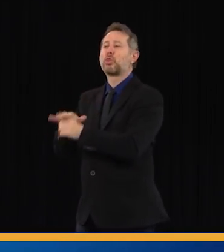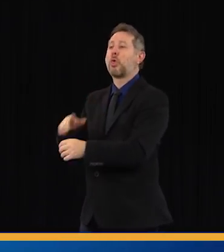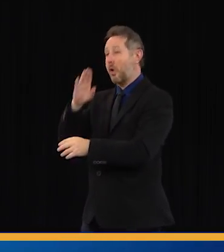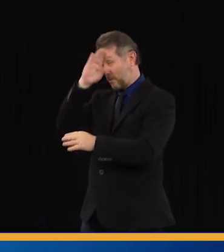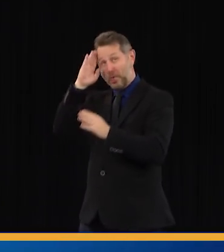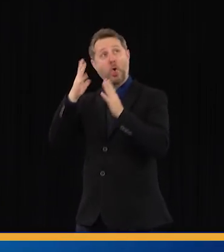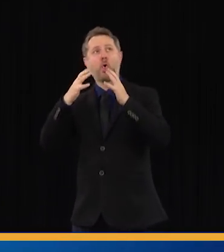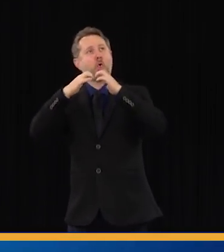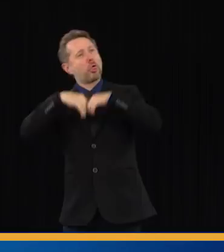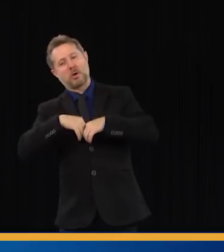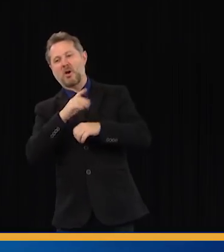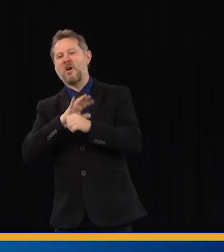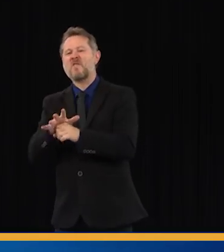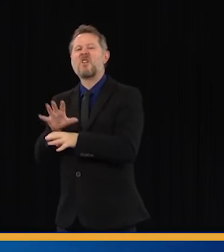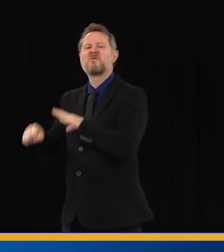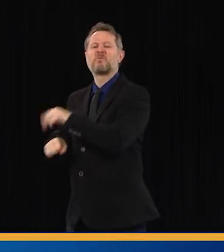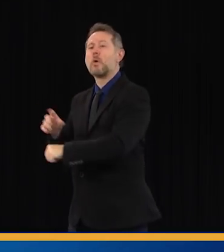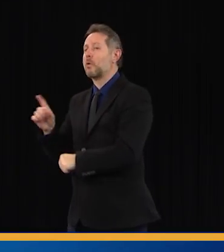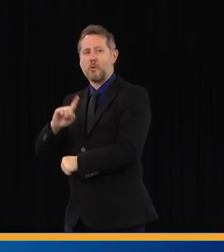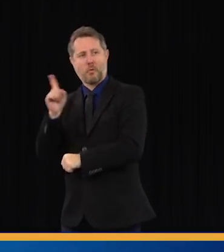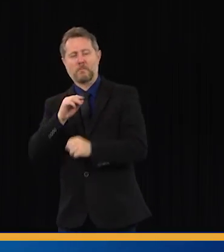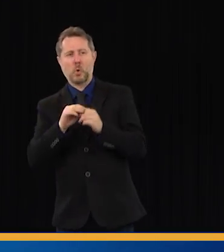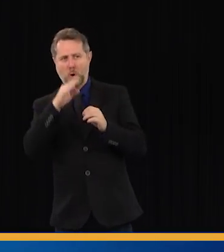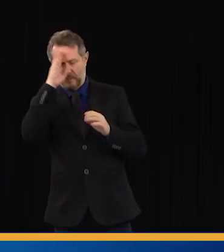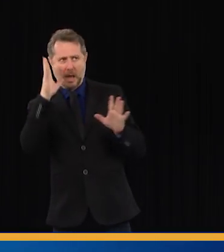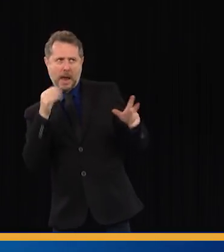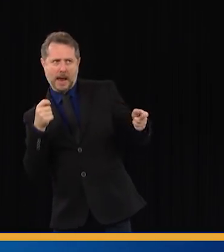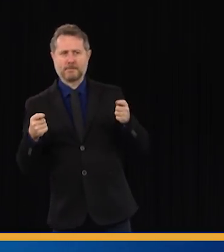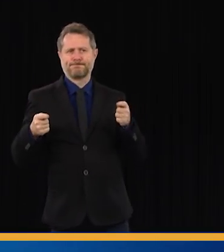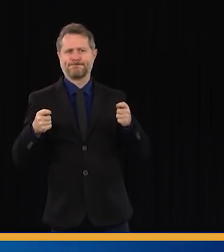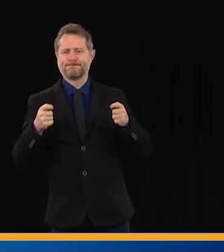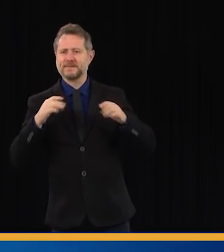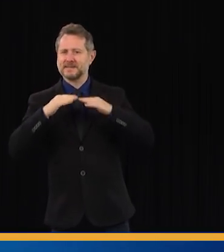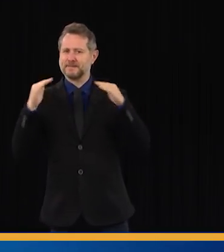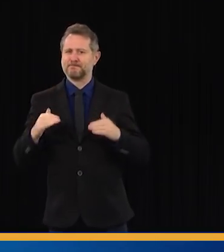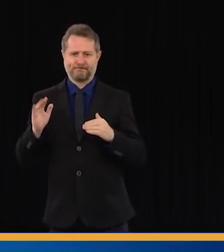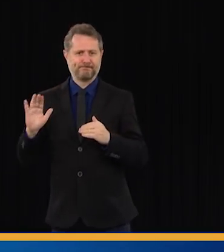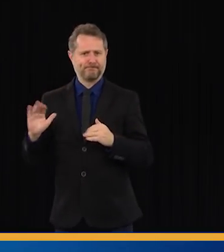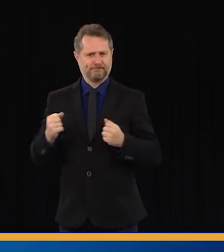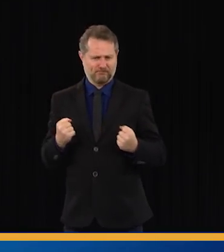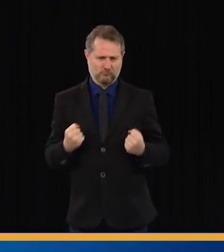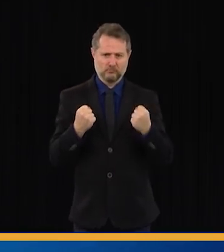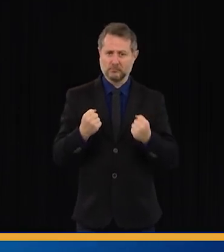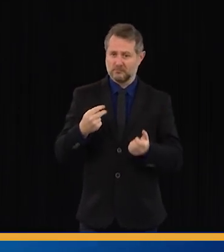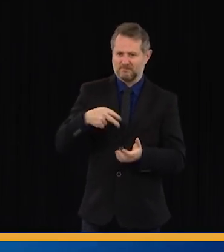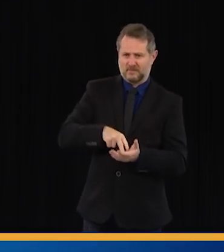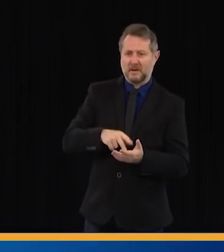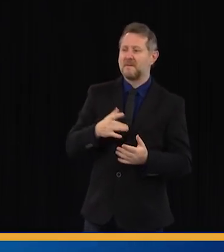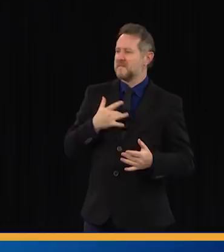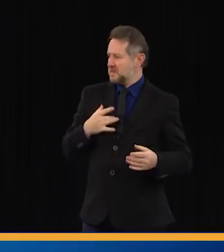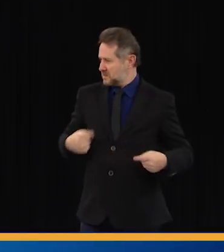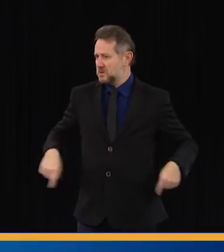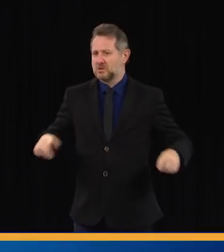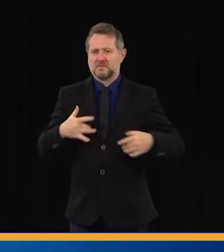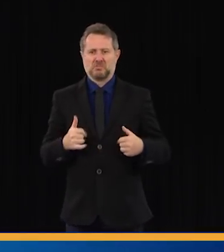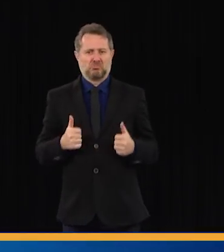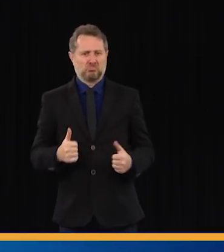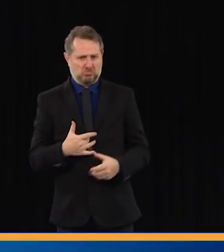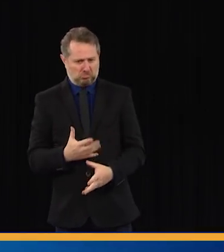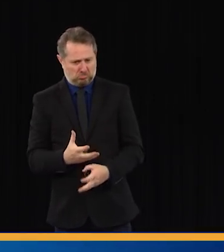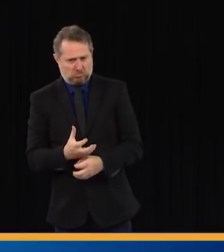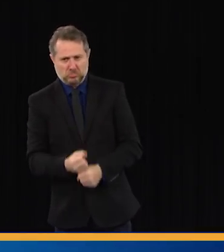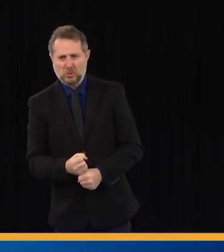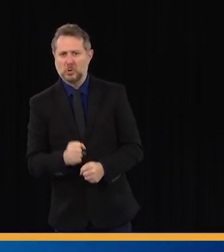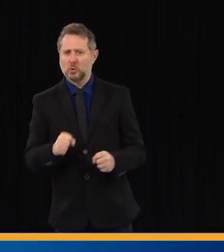spread. And there is confidence to be taken in that. And that's